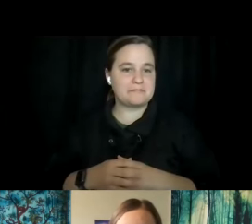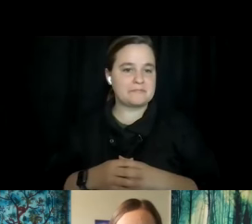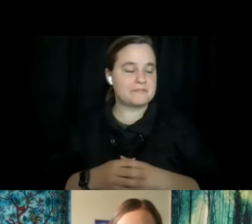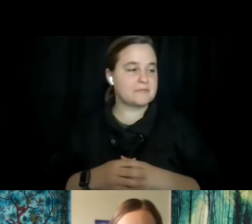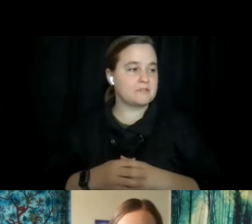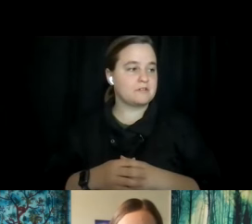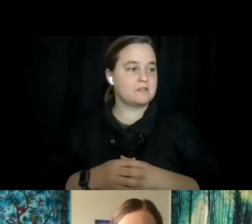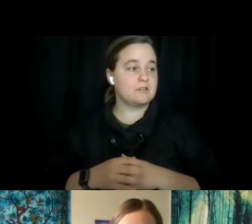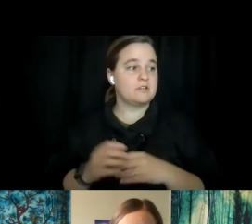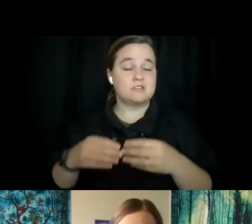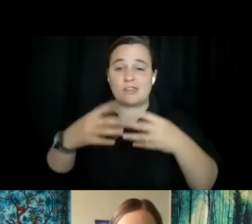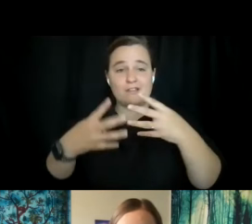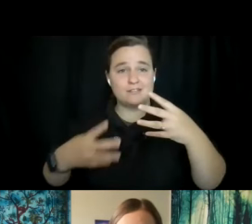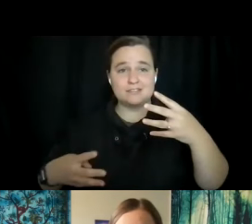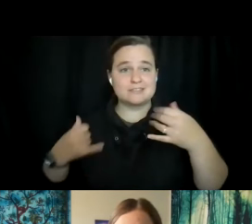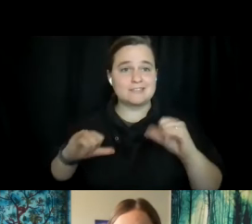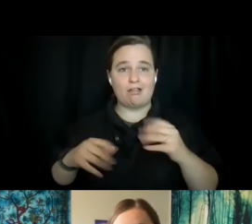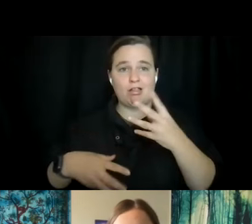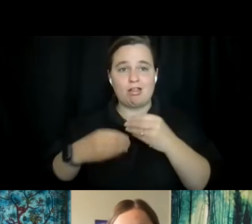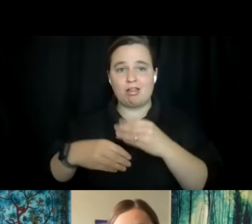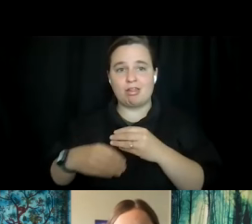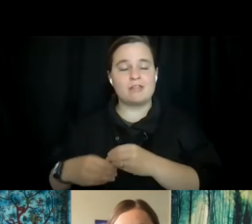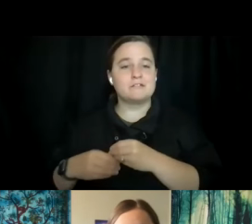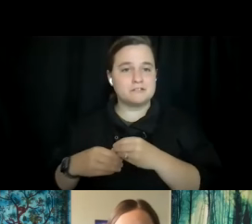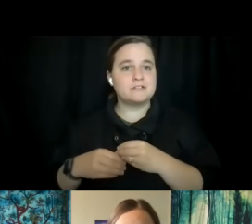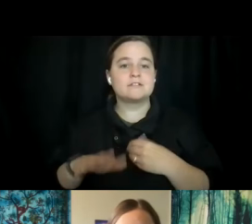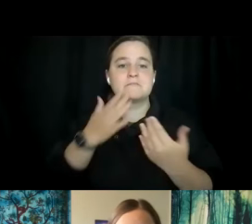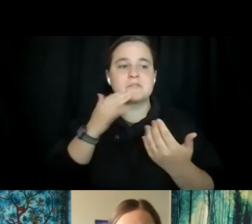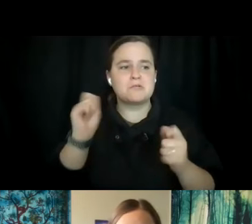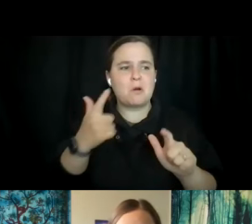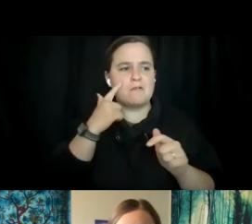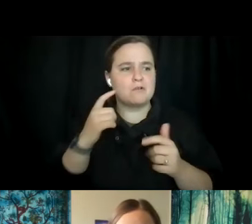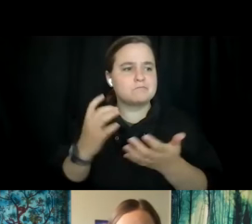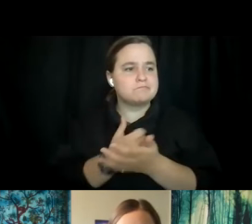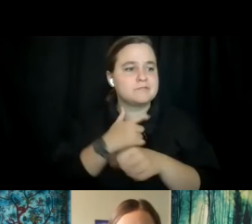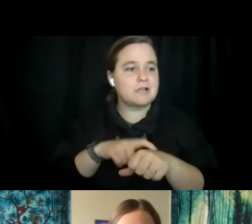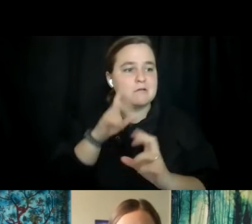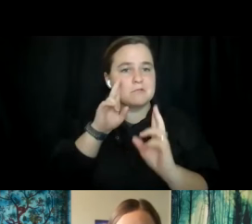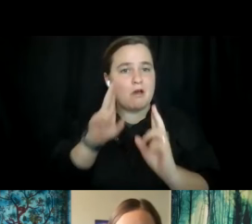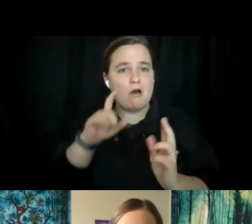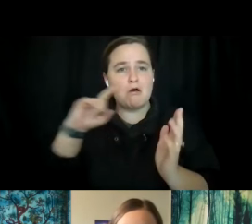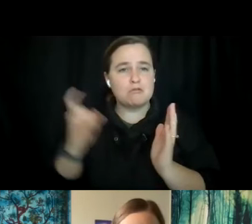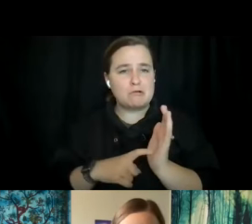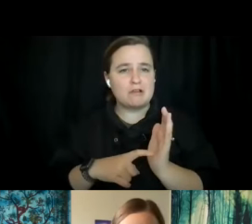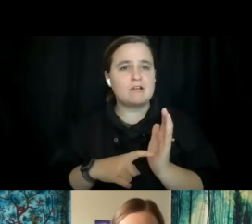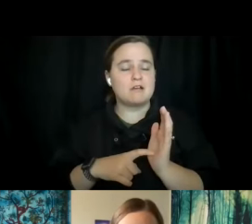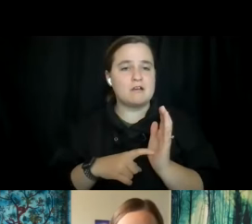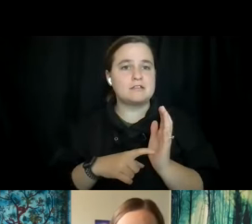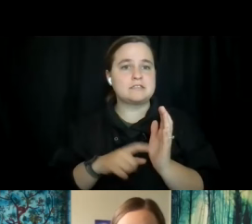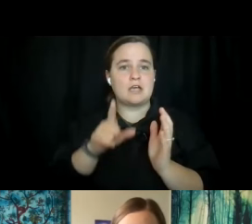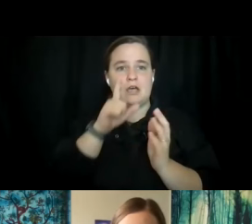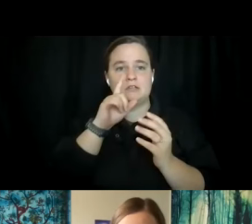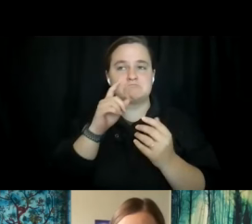There's a growing list, I imagine, and thank you all for taking the time to honor and broaden